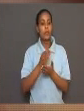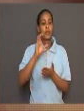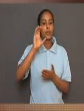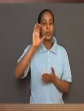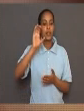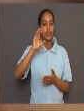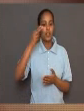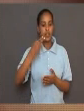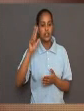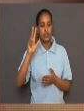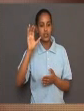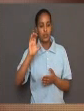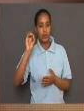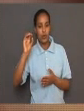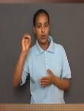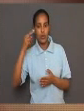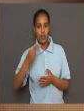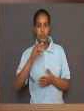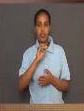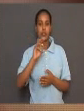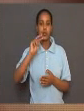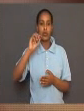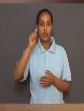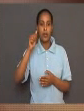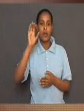acid and sodium carbonate.